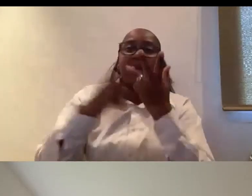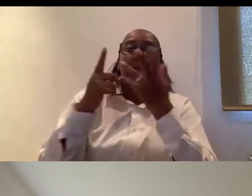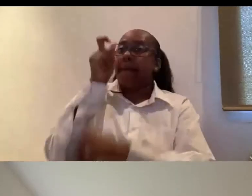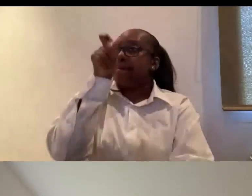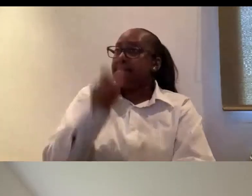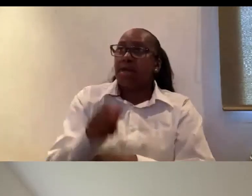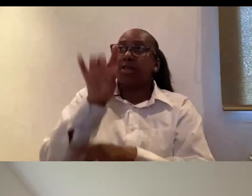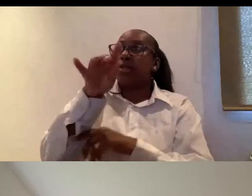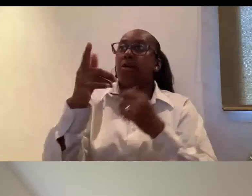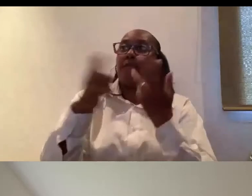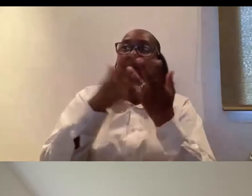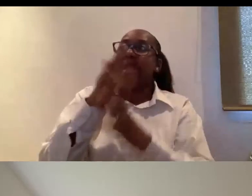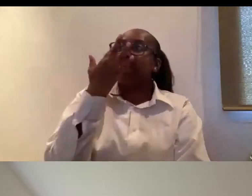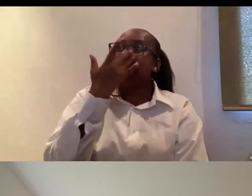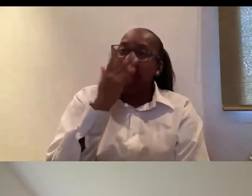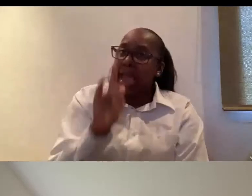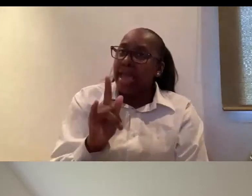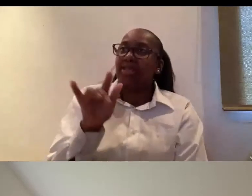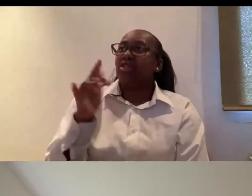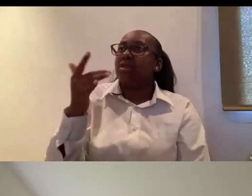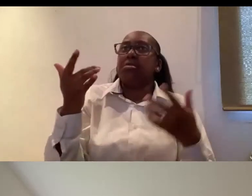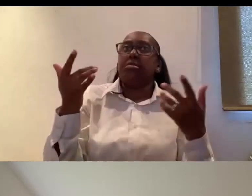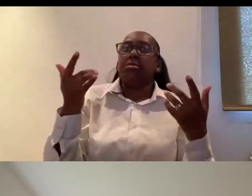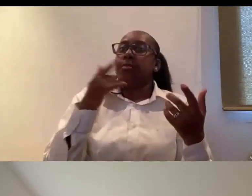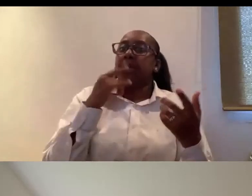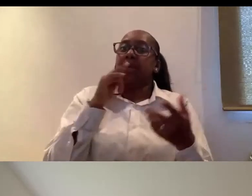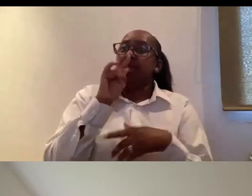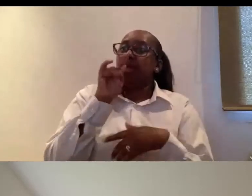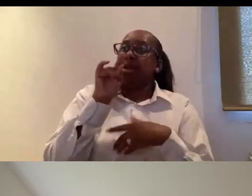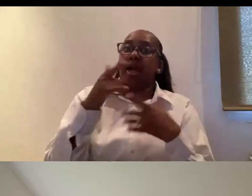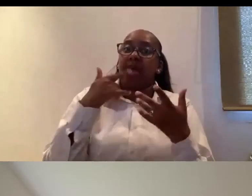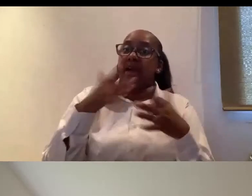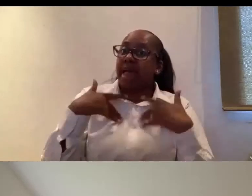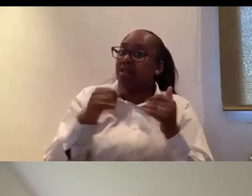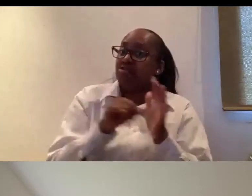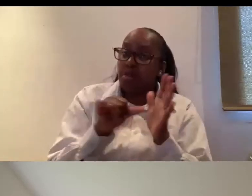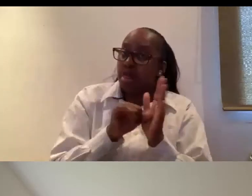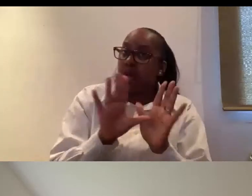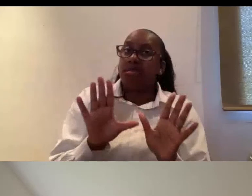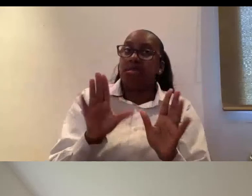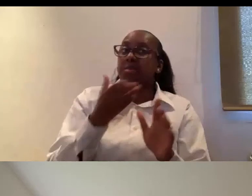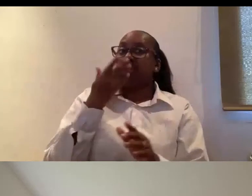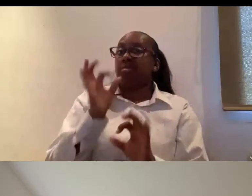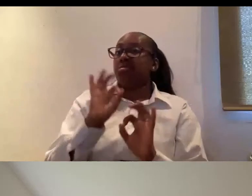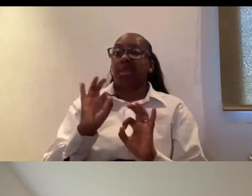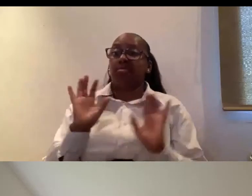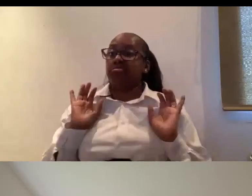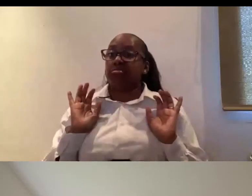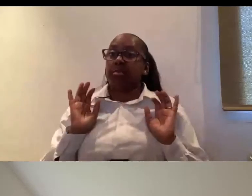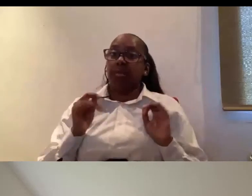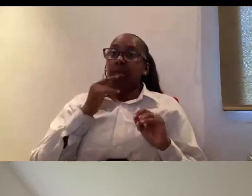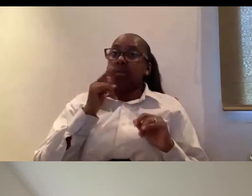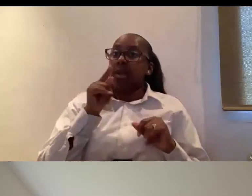anybody of any age, whether you have pre-existing health conditions or not, and